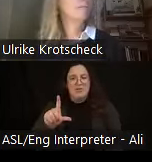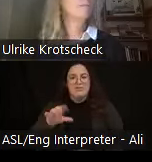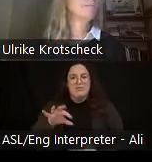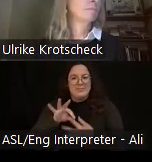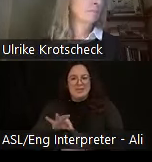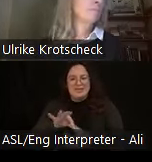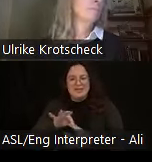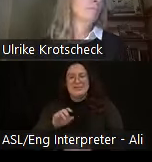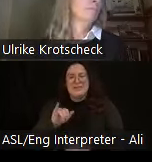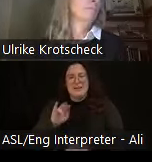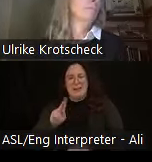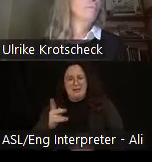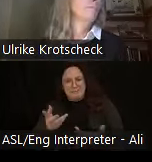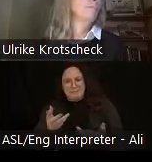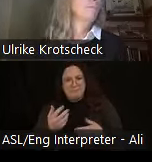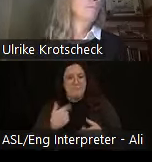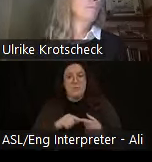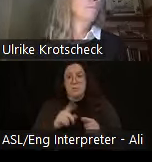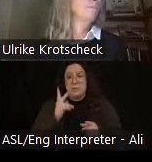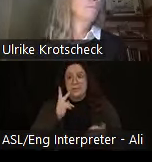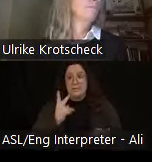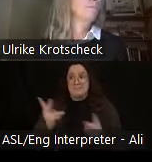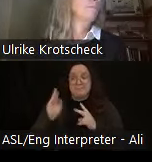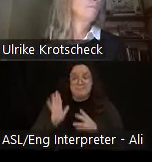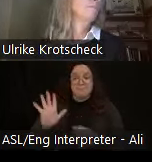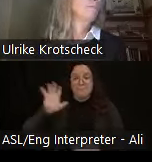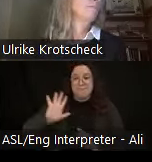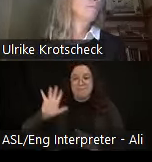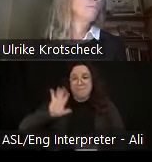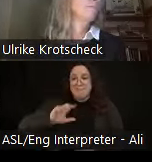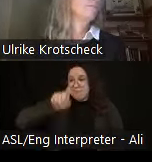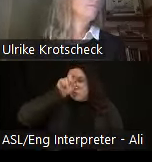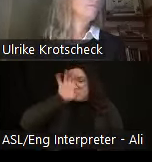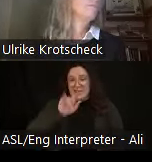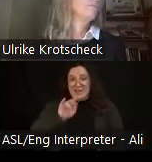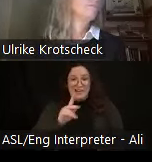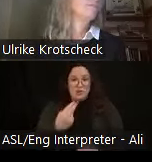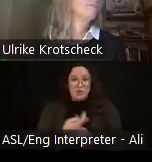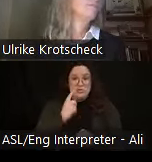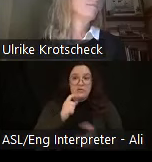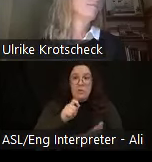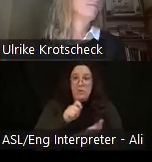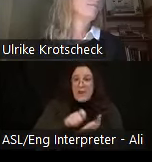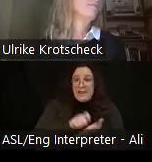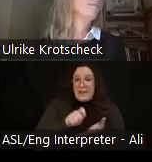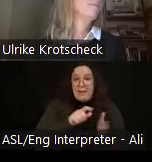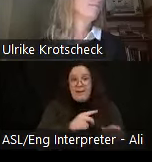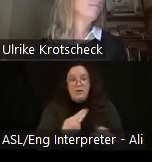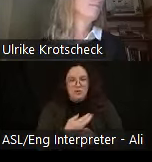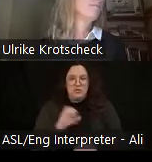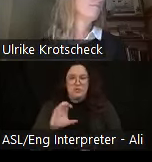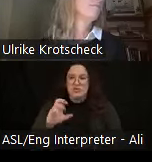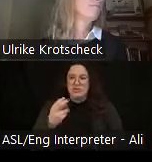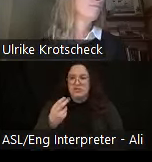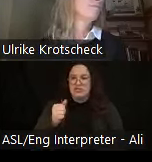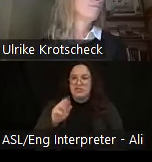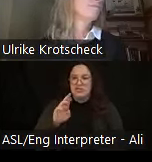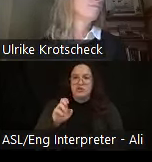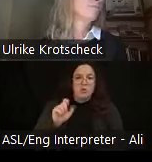when we look at the kind of ink that Egyptians used in their texts in other places, they're using a charcoal-based ink, a carbon-based